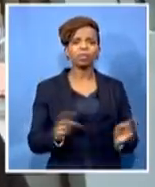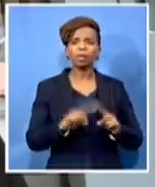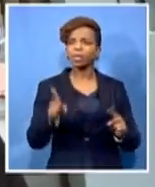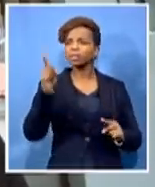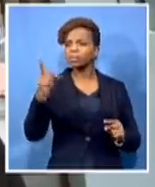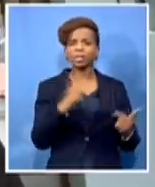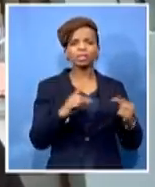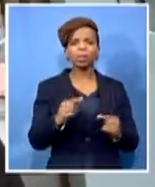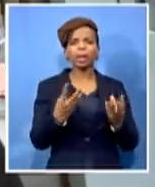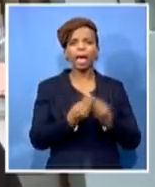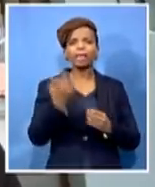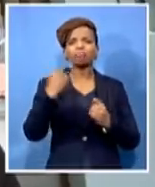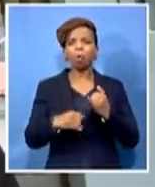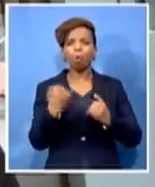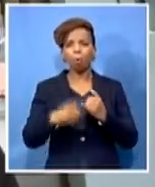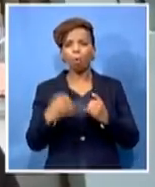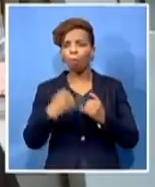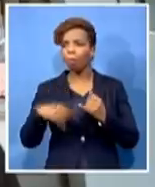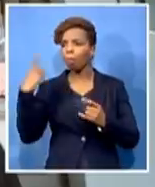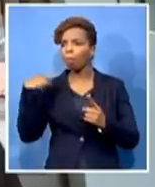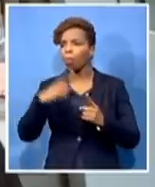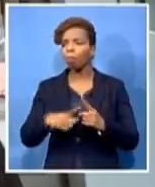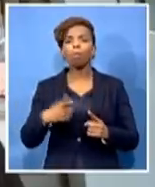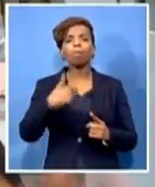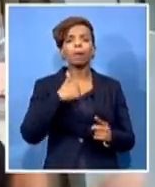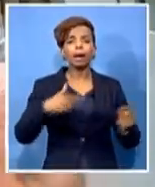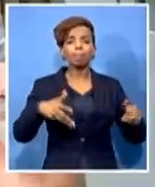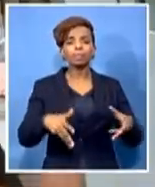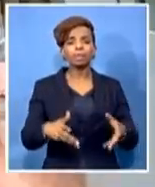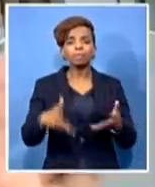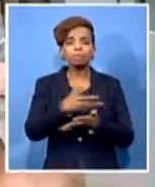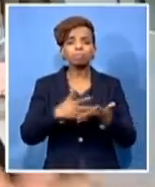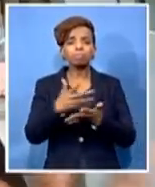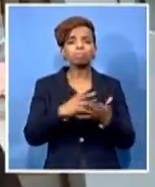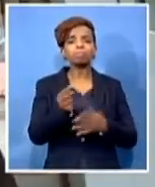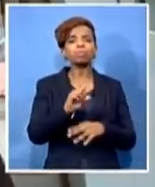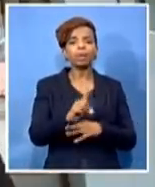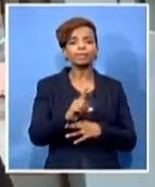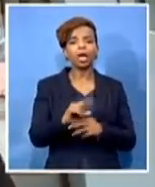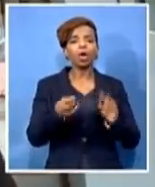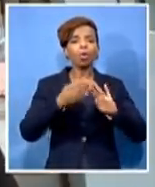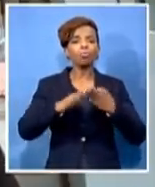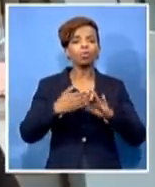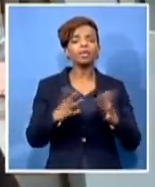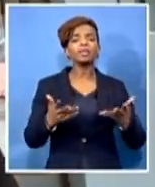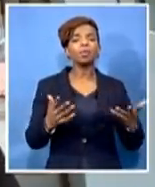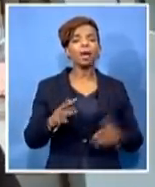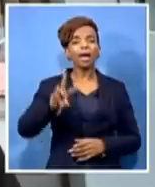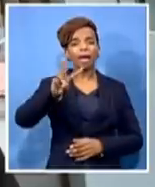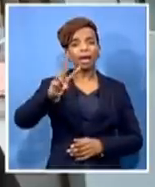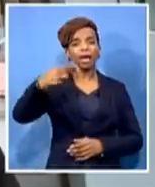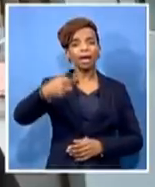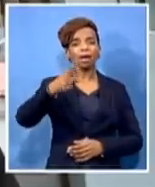I'm here talking about the community of Wani. That is a good example of political literacy for me.